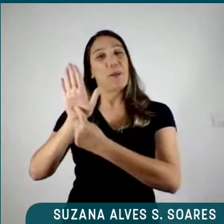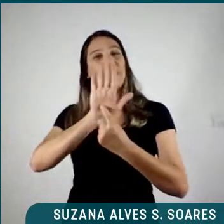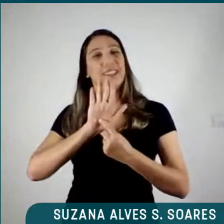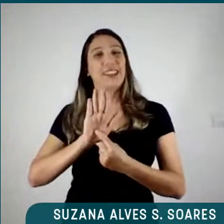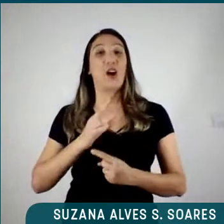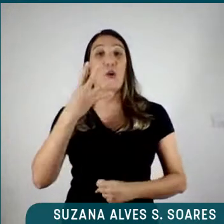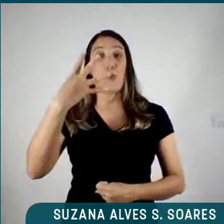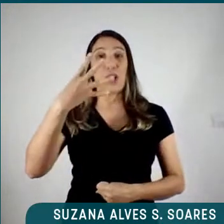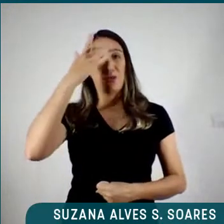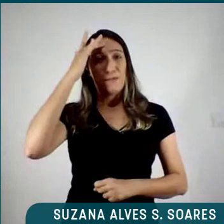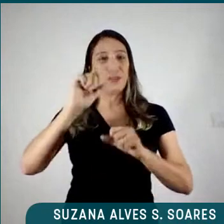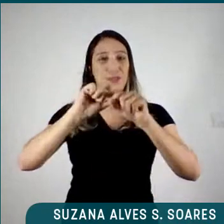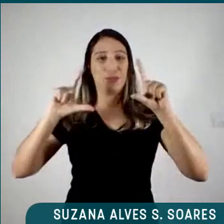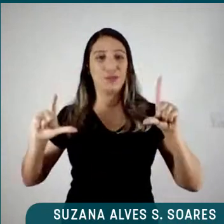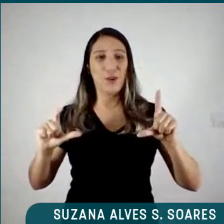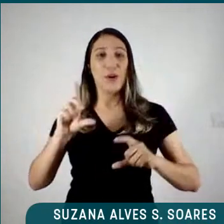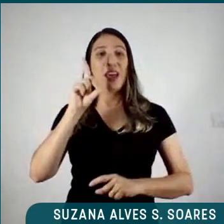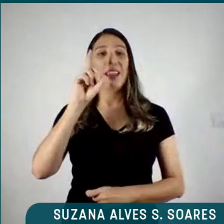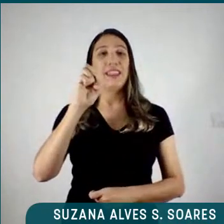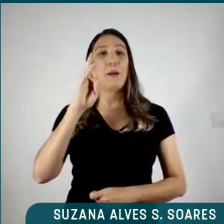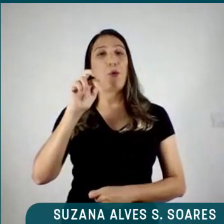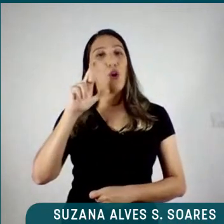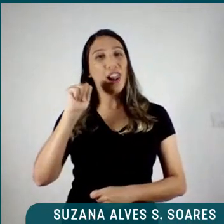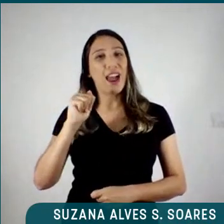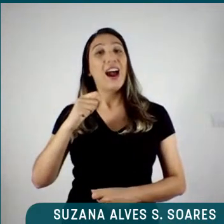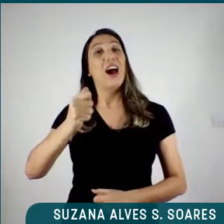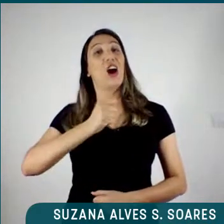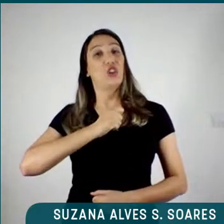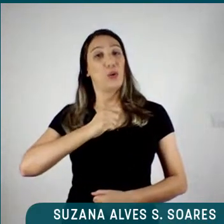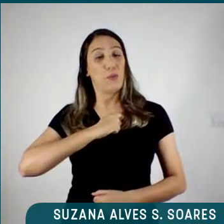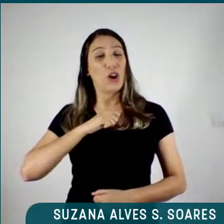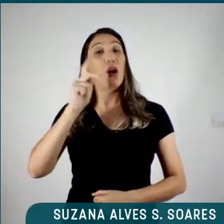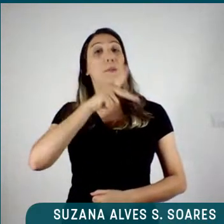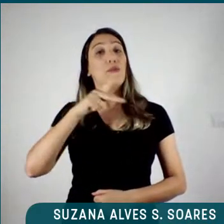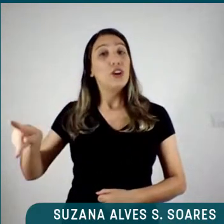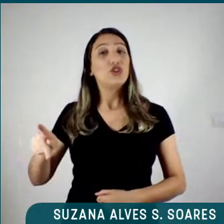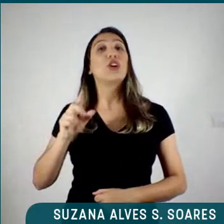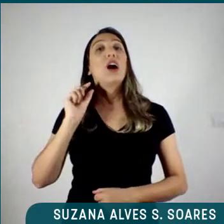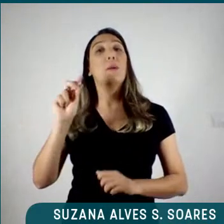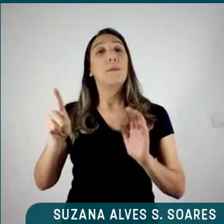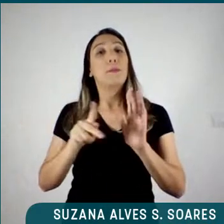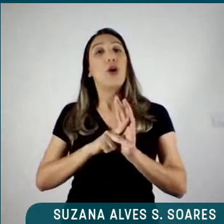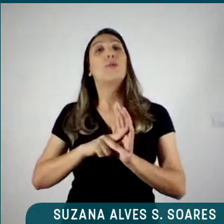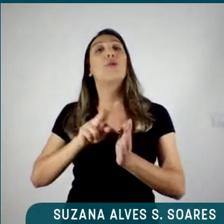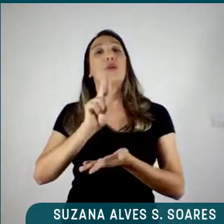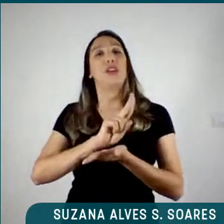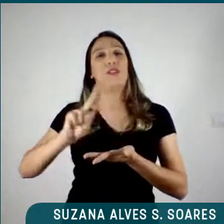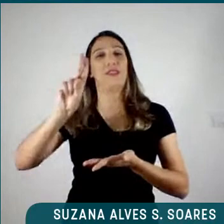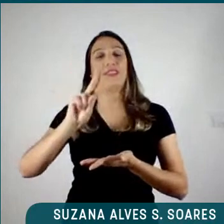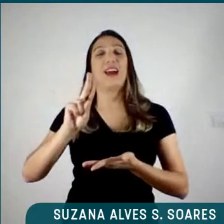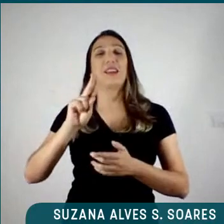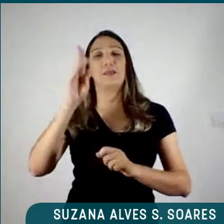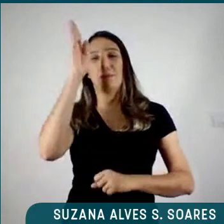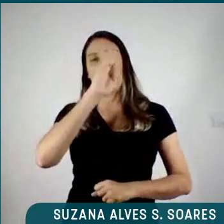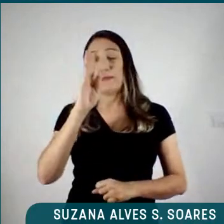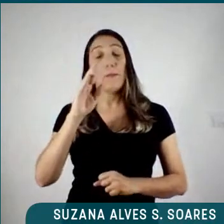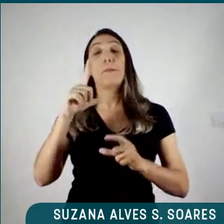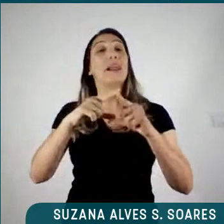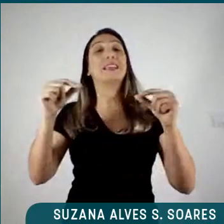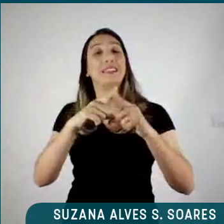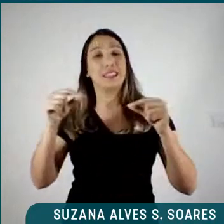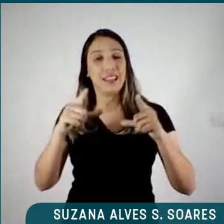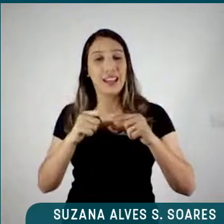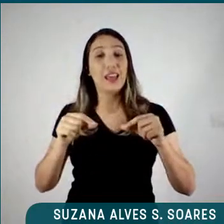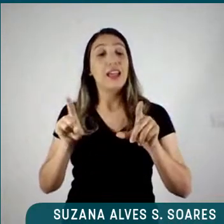the urban fringe initiatives that articulate gender, race, and class. And for that, I would like to invite